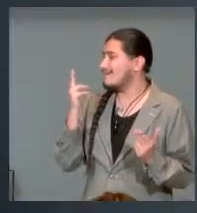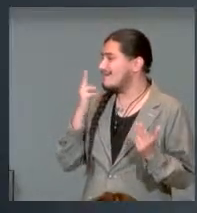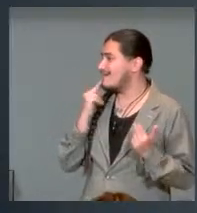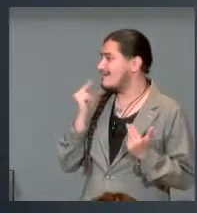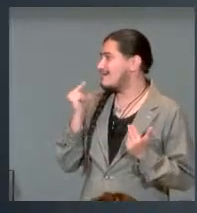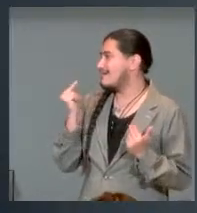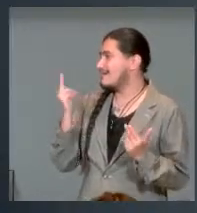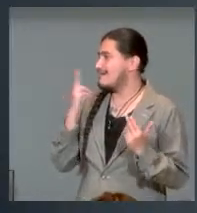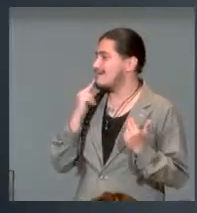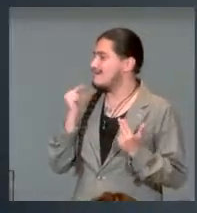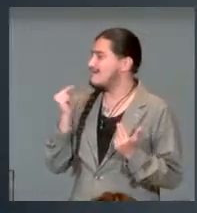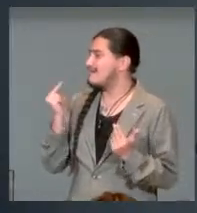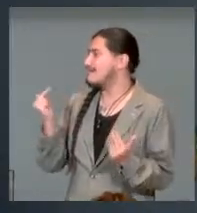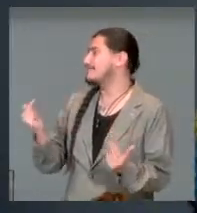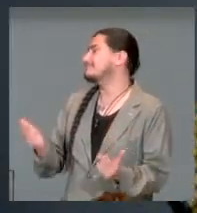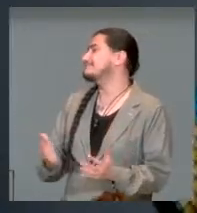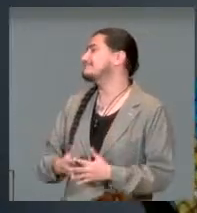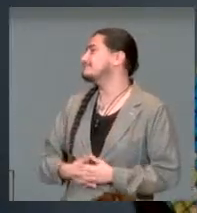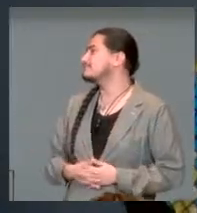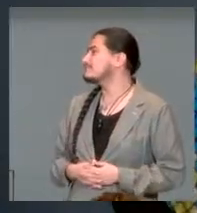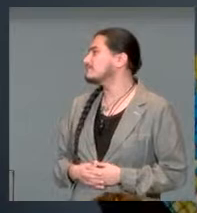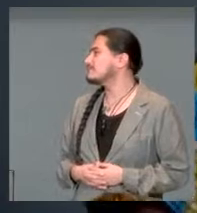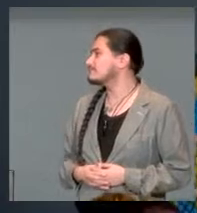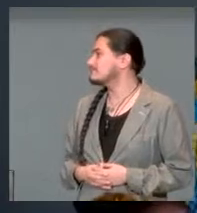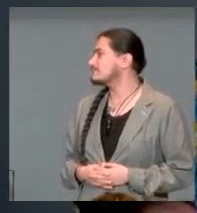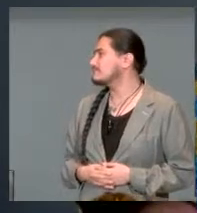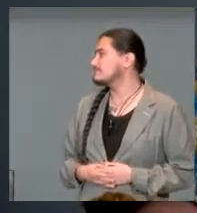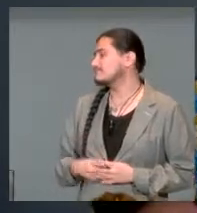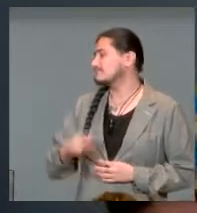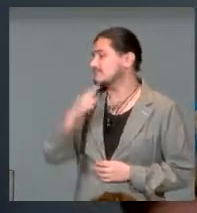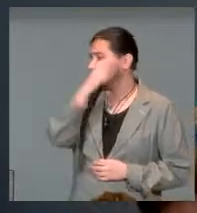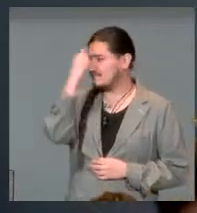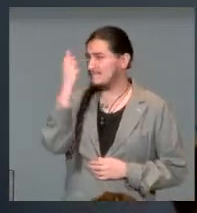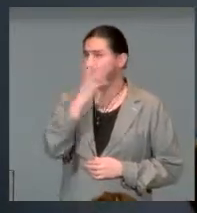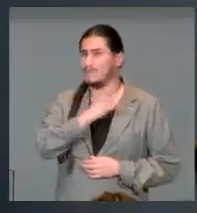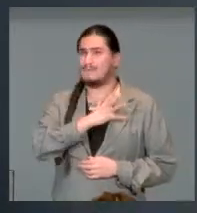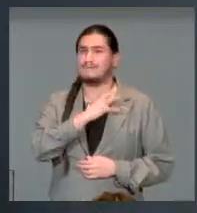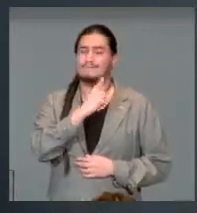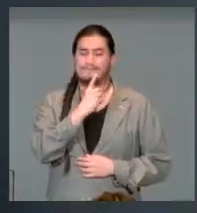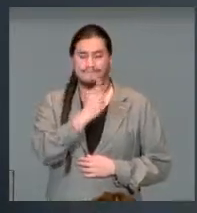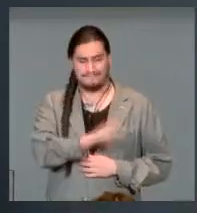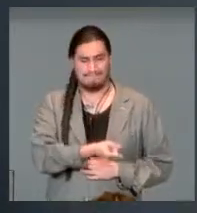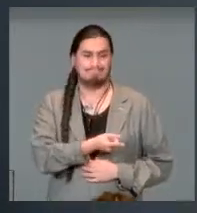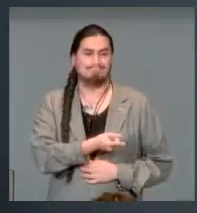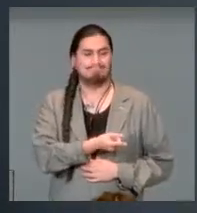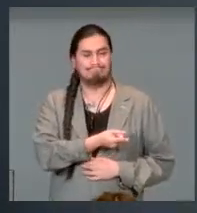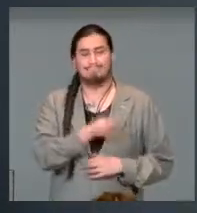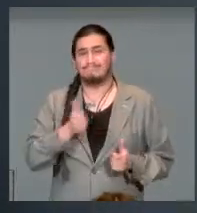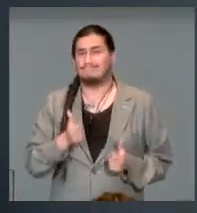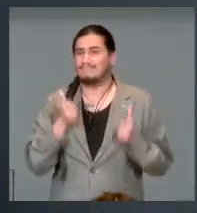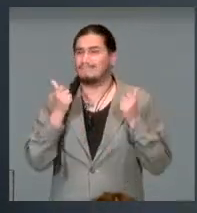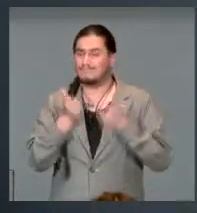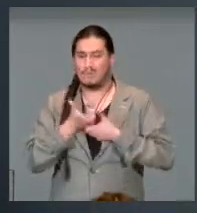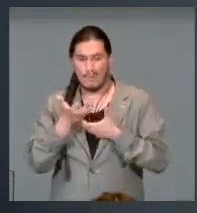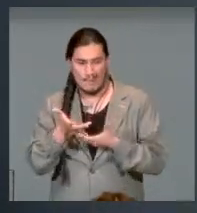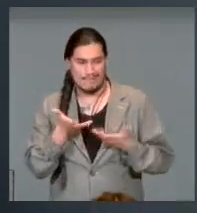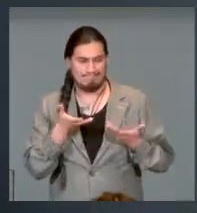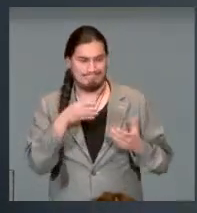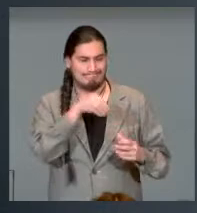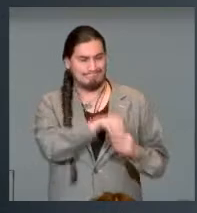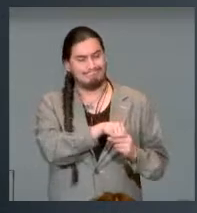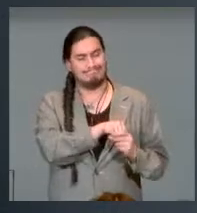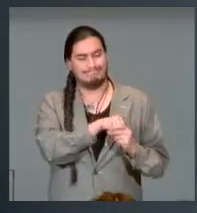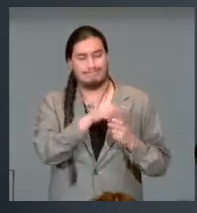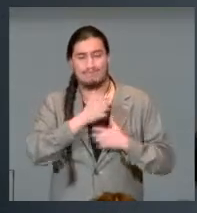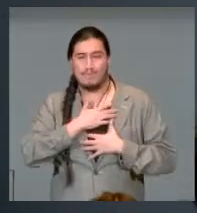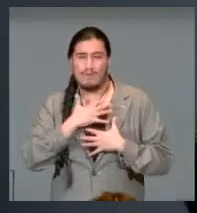apuse, babadina. Black woman down, a living poem. The breath.